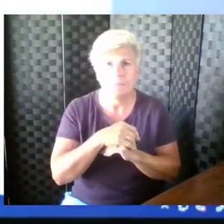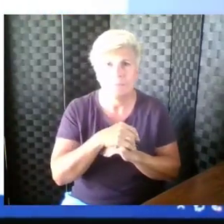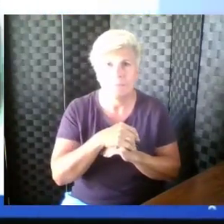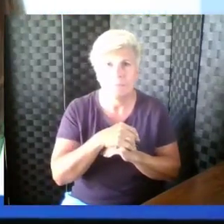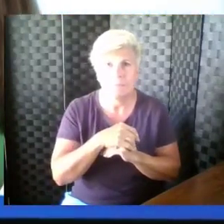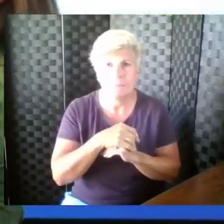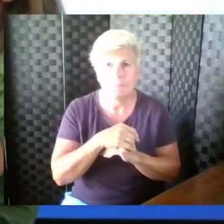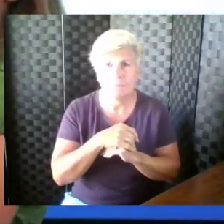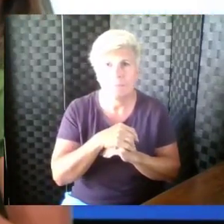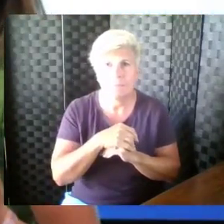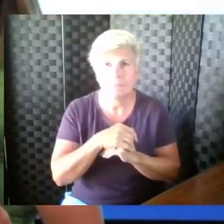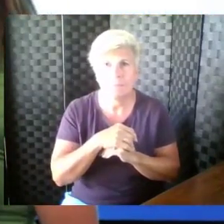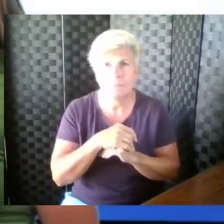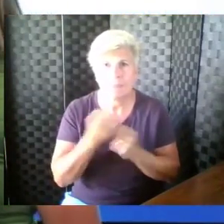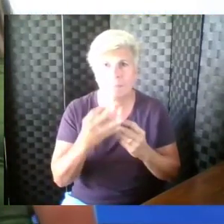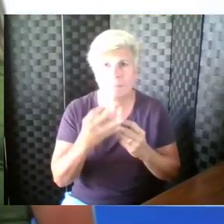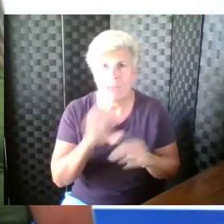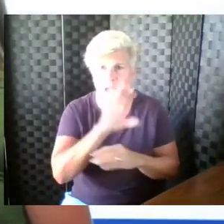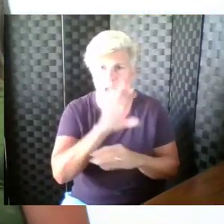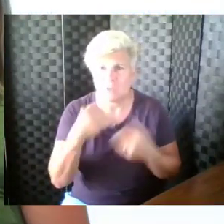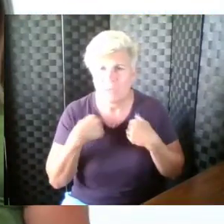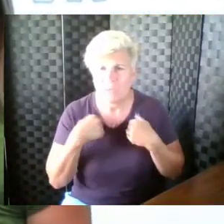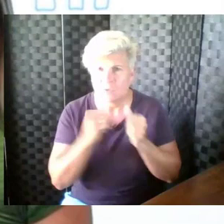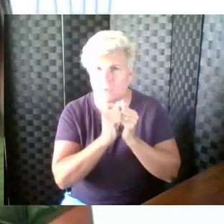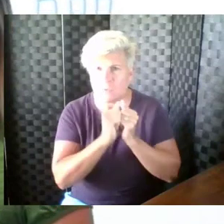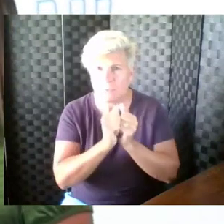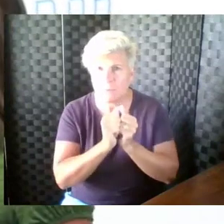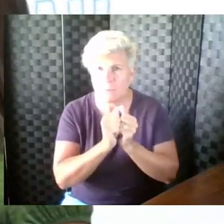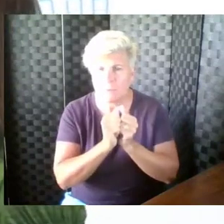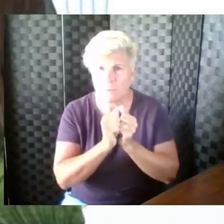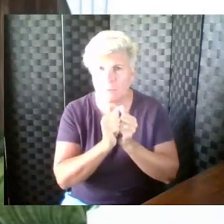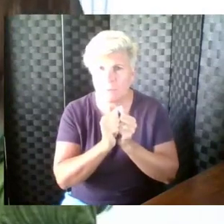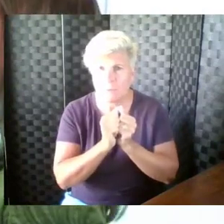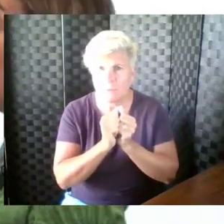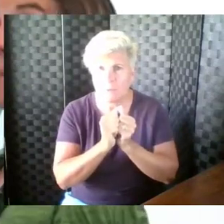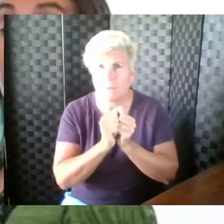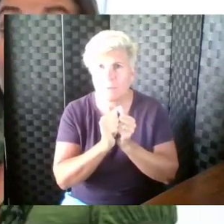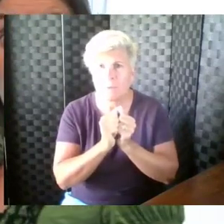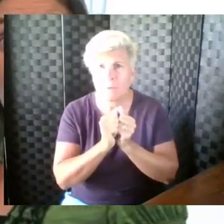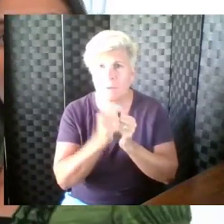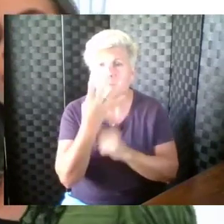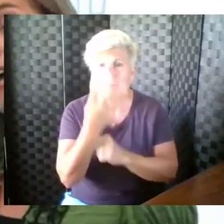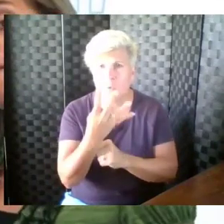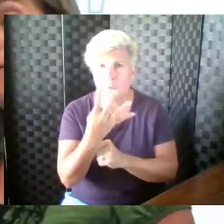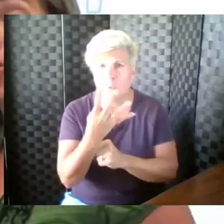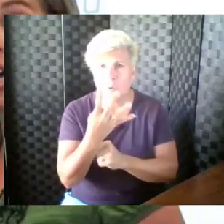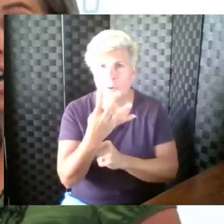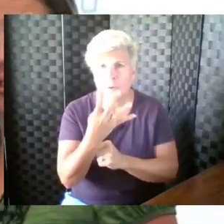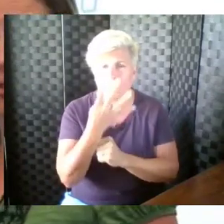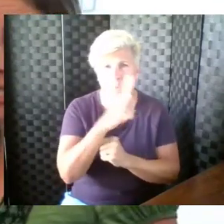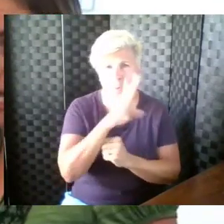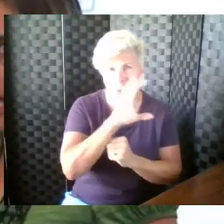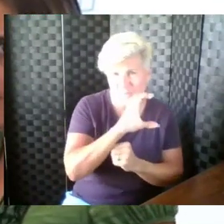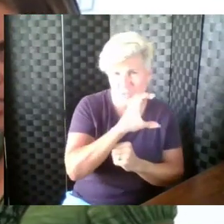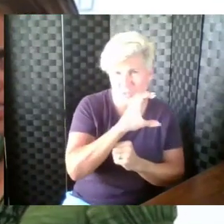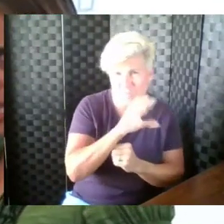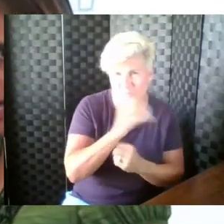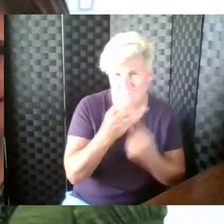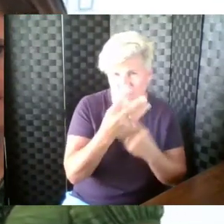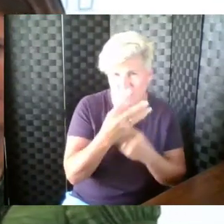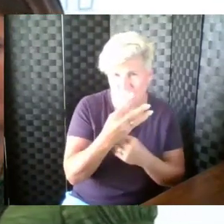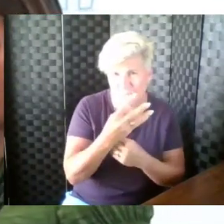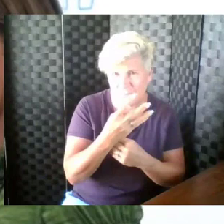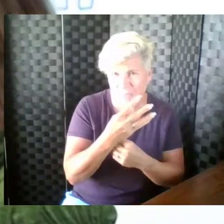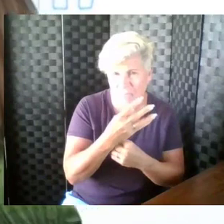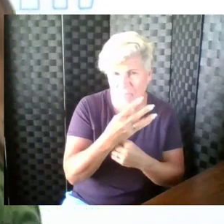come over here to the hundreds. How many hundreds do we have all together? Yep, 4. And if I have 4 hundreds, how much is